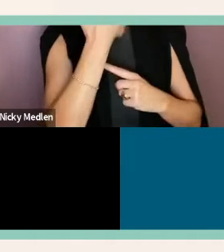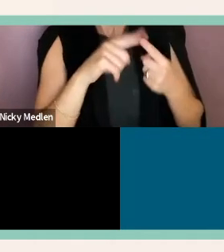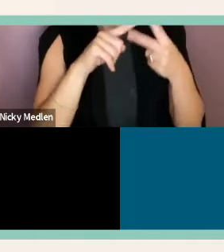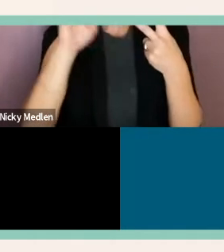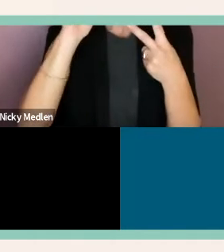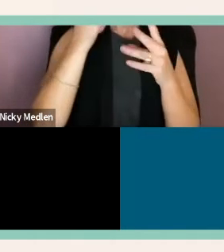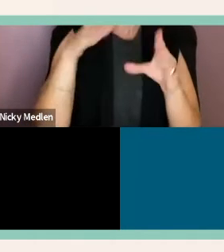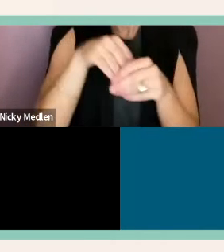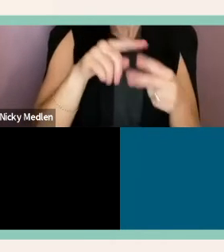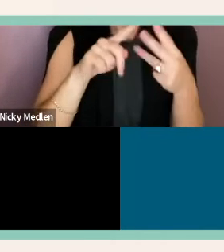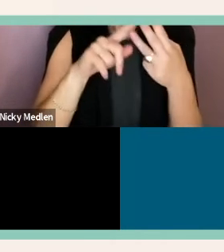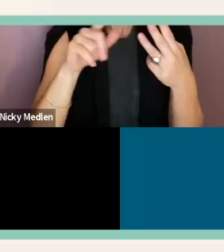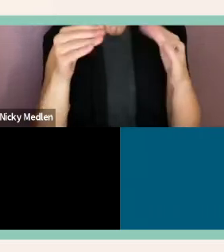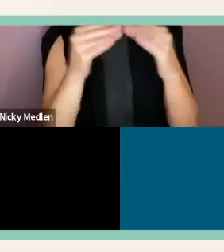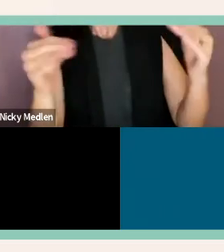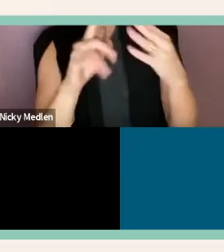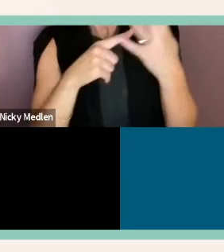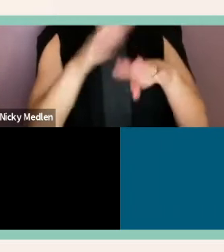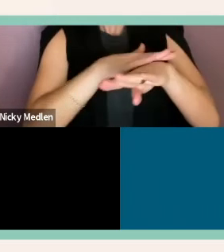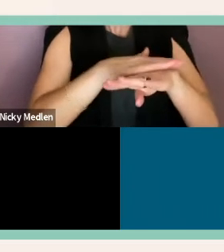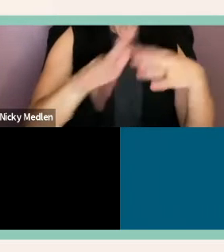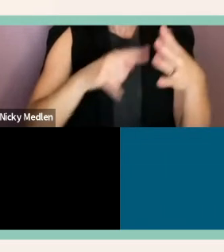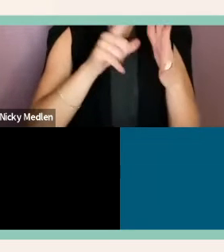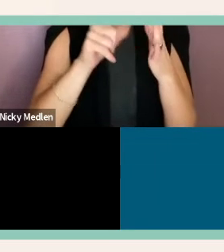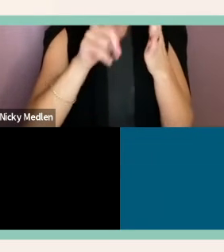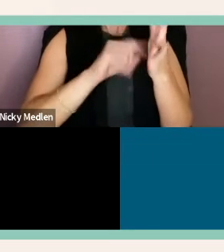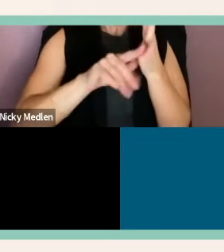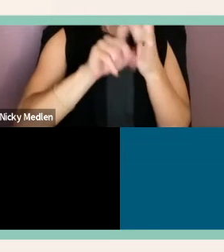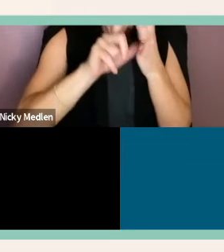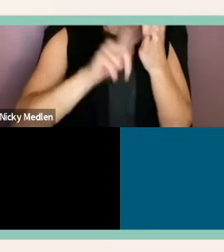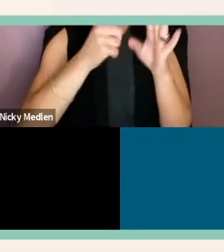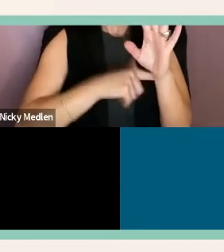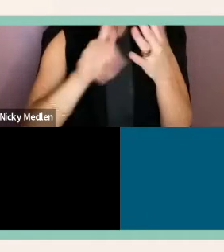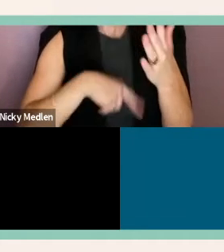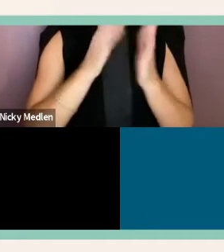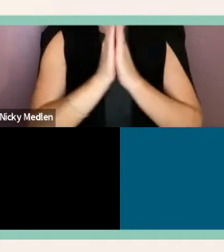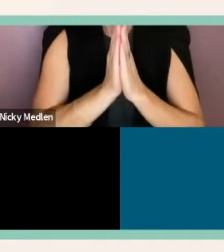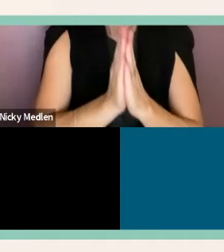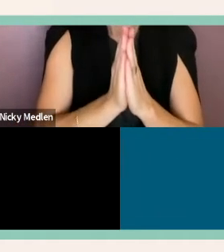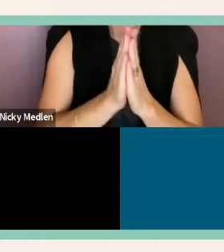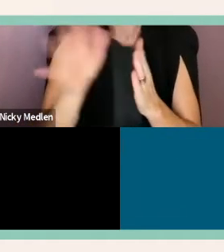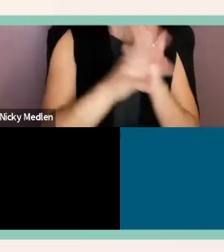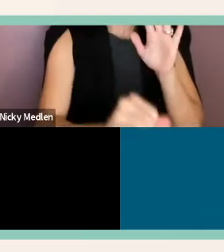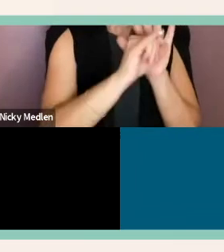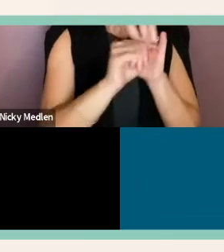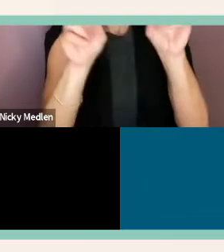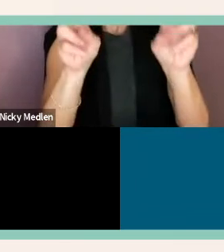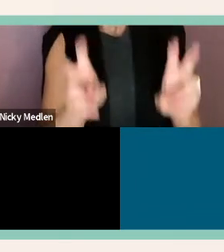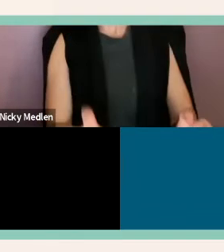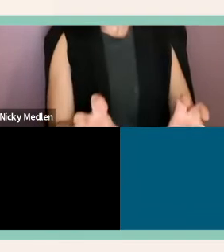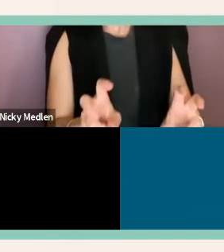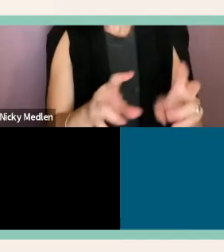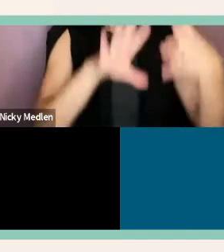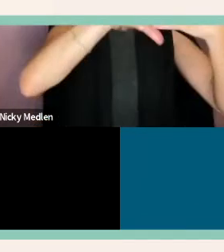our class, our race, ethnicity, religion. So all of these, which I would call identity categories, come together to make up